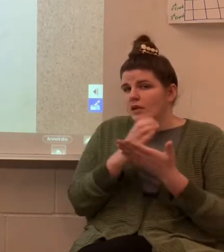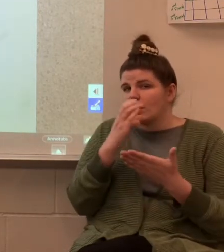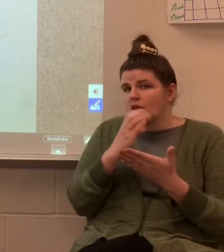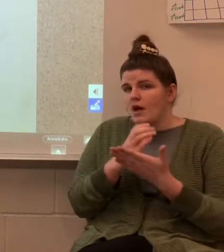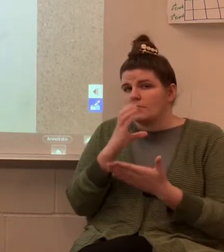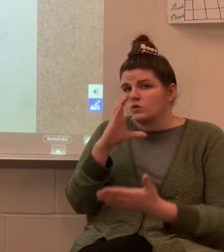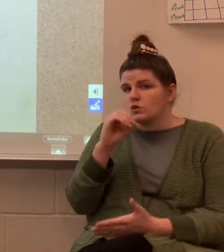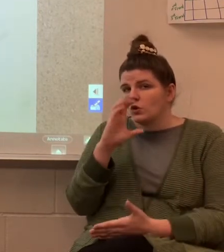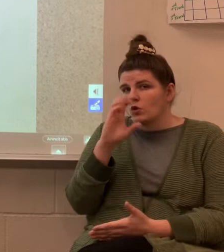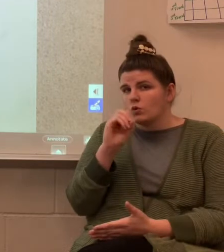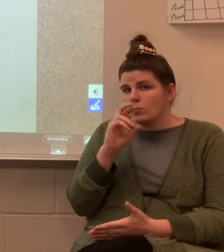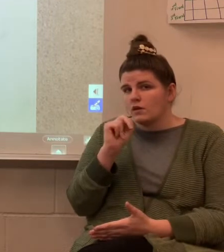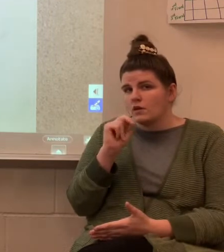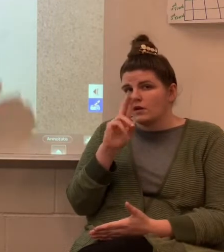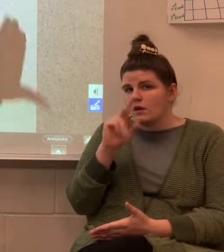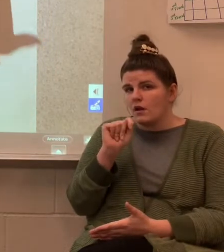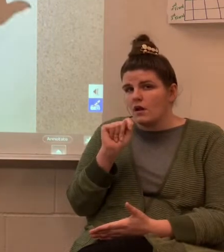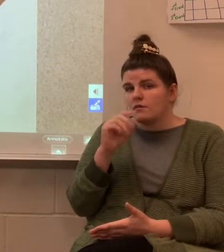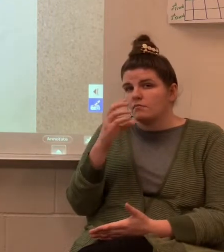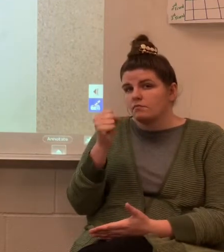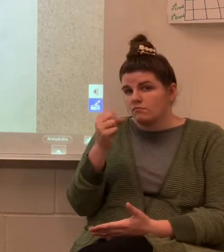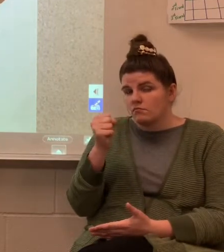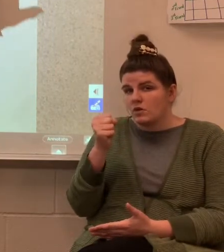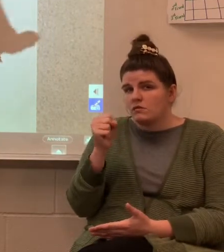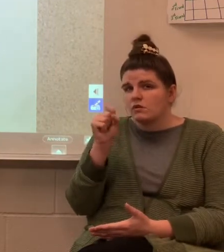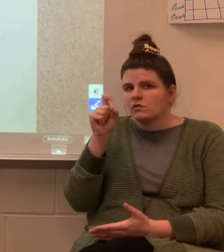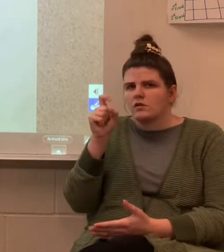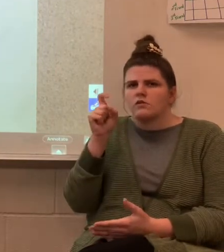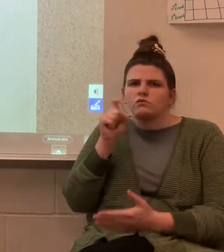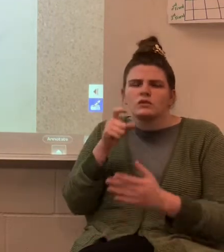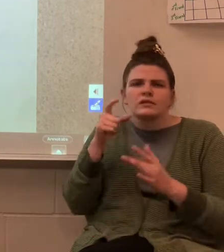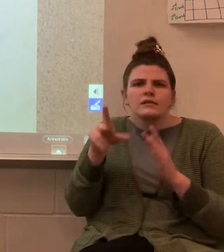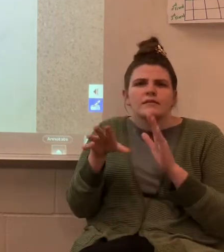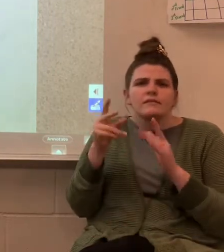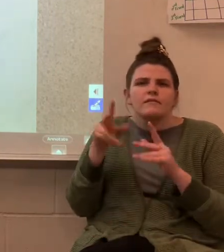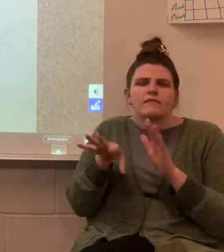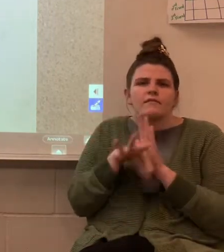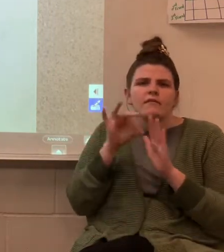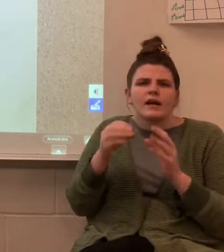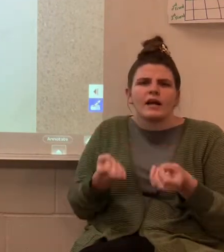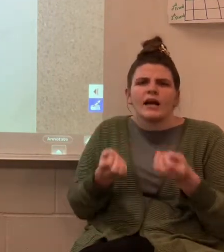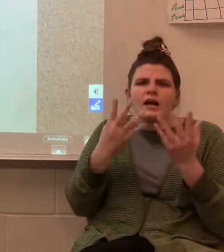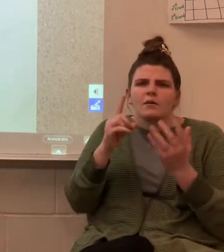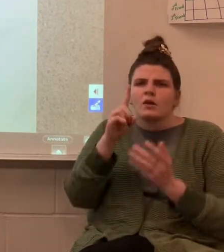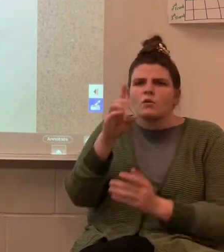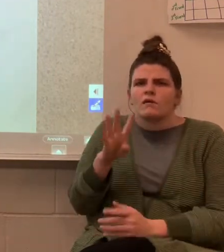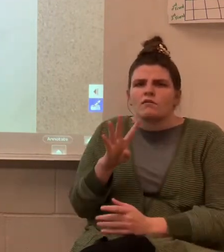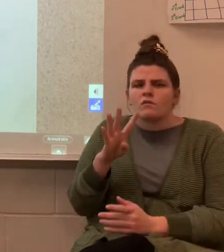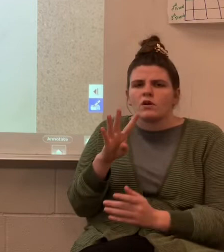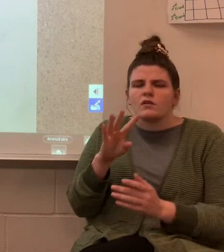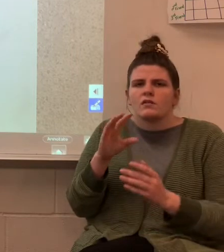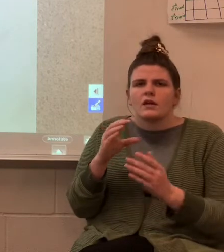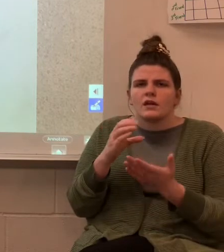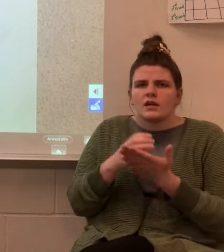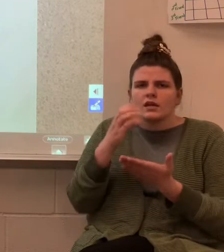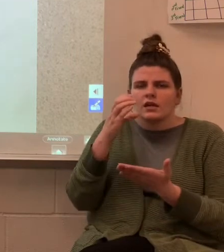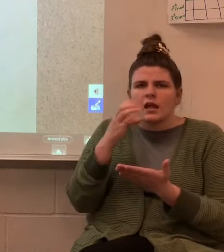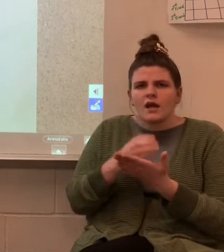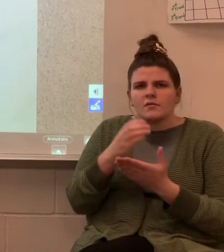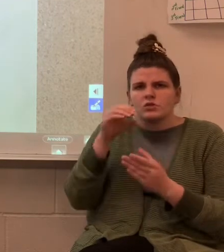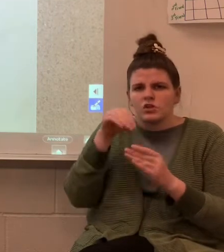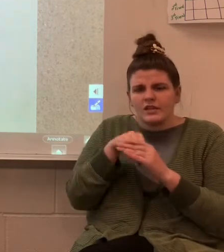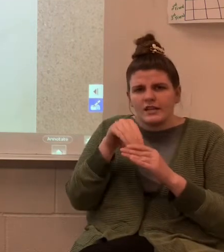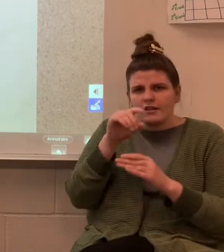curry sauce could he make? Well, first of all, we have to figure out how many 1/4 cups are in 3. So we take our 3 and we divide it by